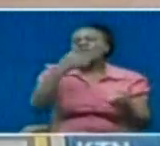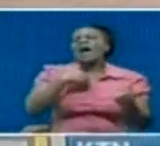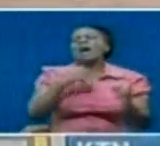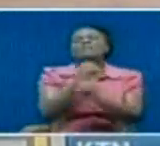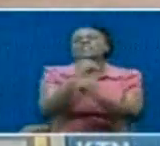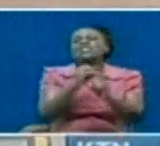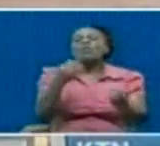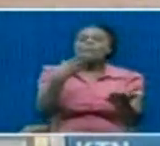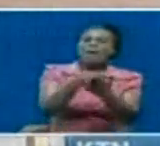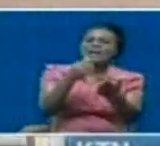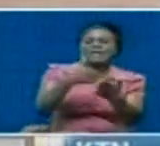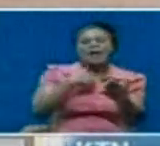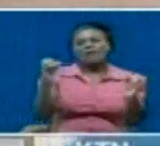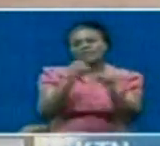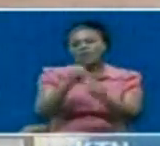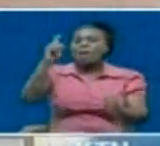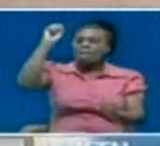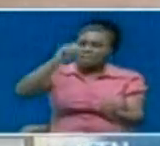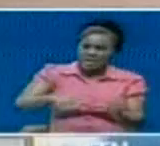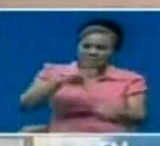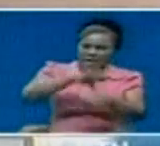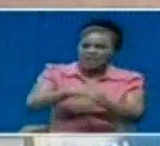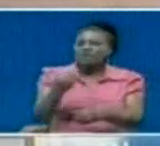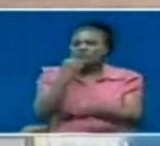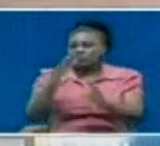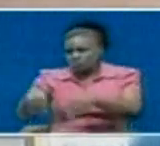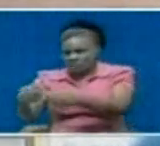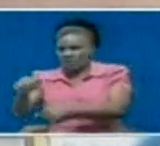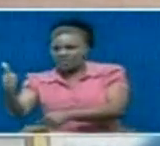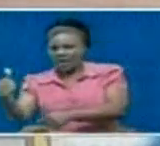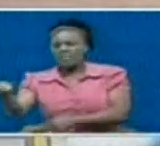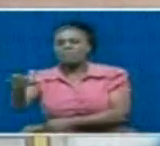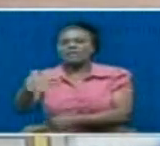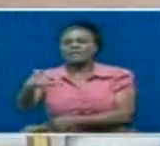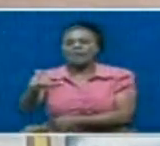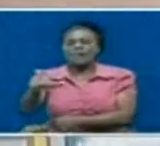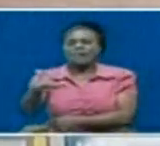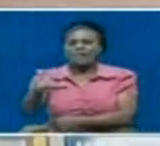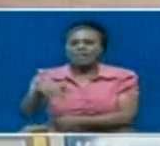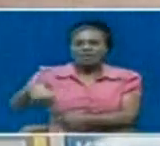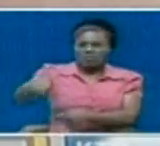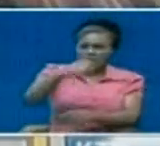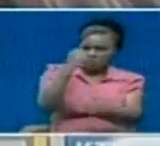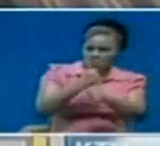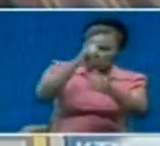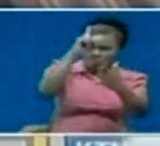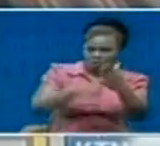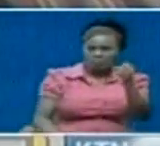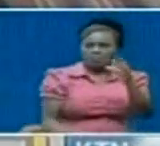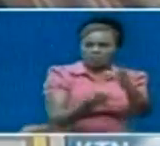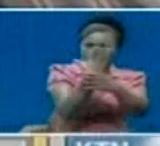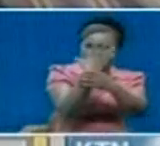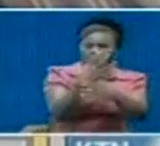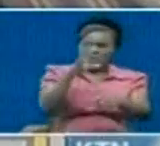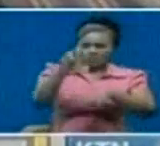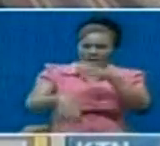they don't have money to buy, we must buy food to feed this one. Otherwise, it will be difficult to sustain that kind of thing. What we are trying to do is now to come up with irrigation